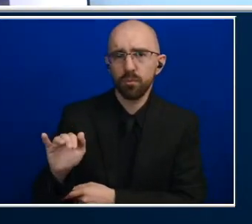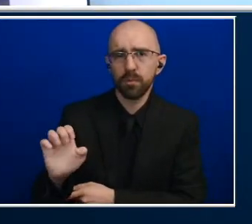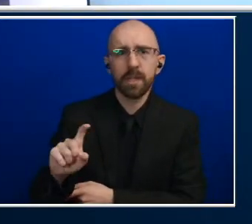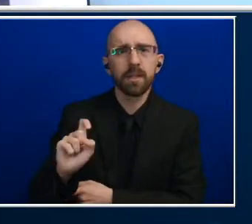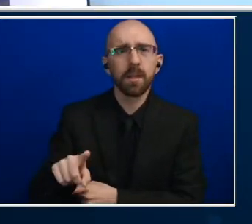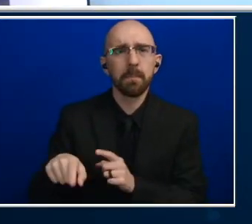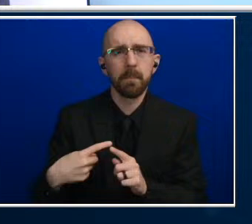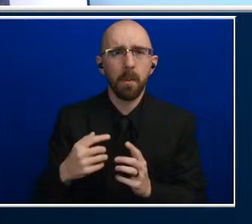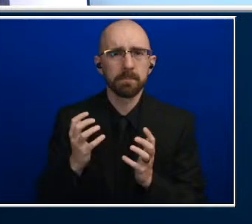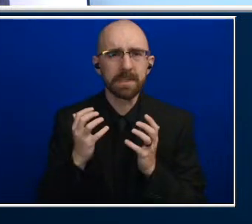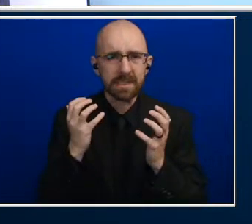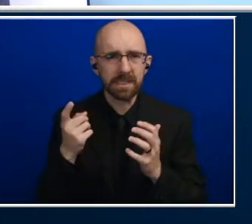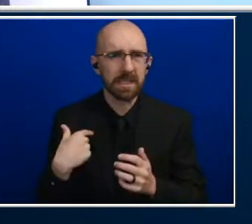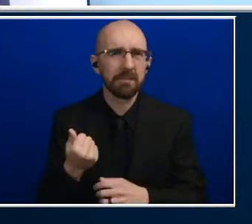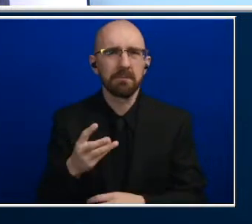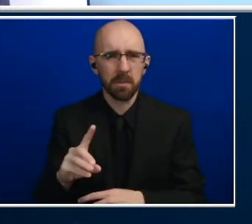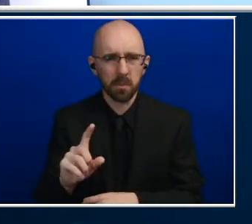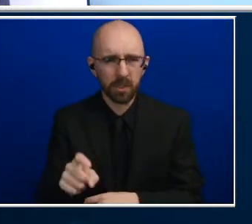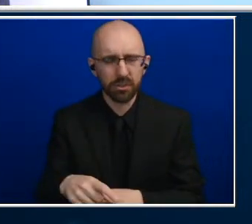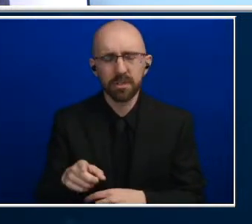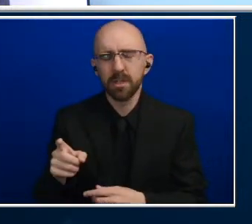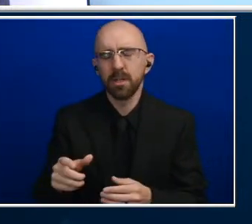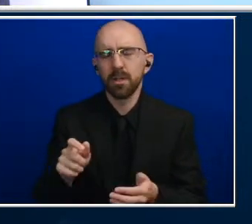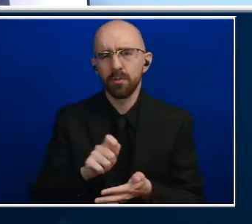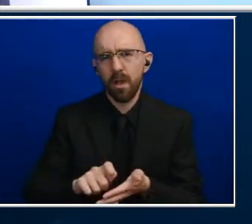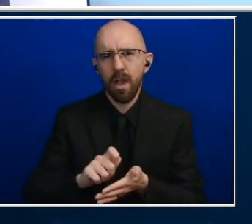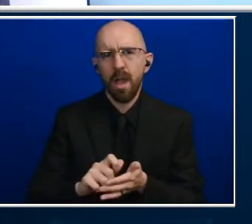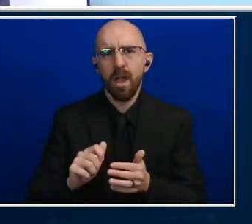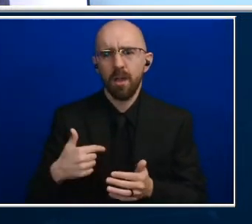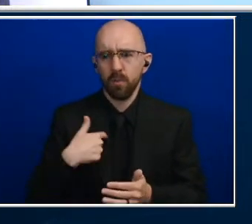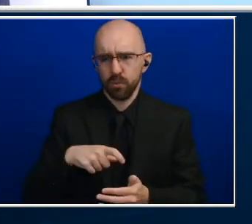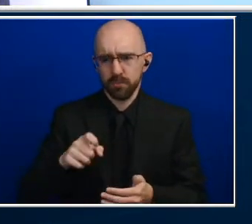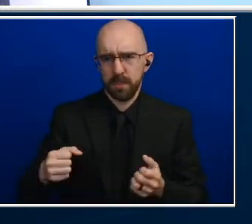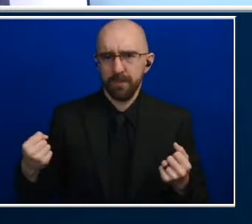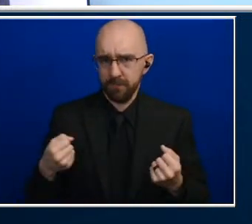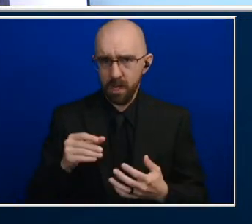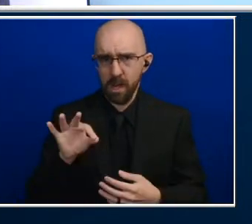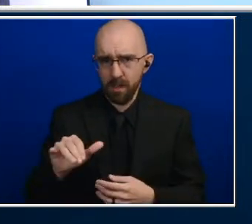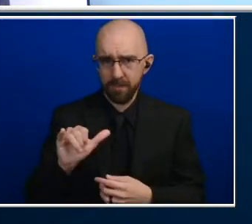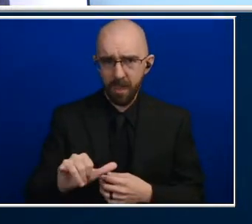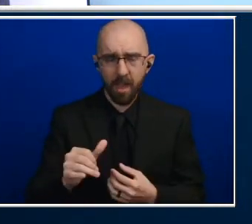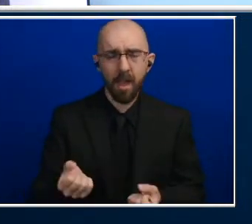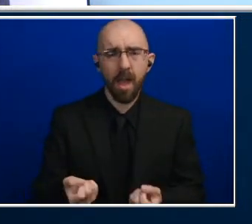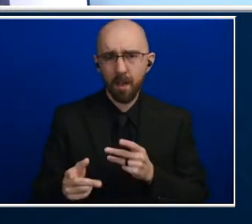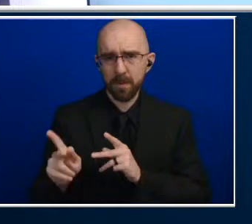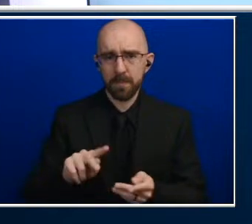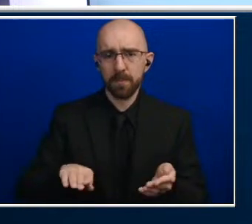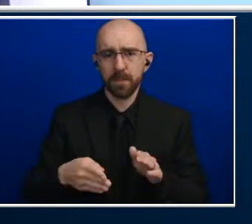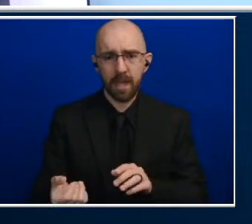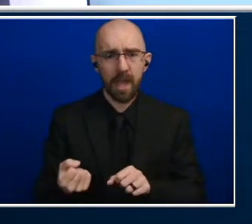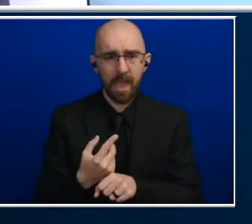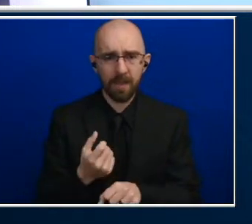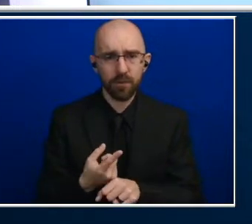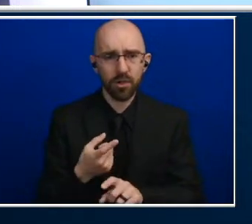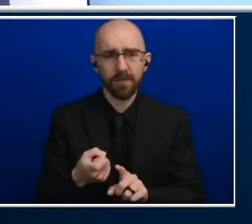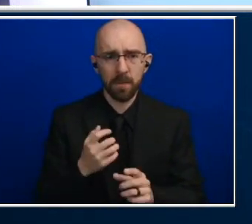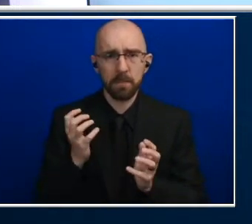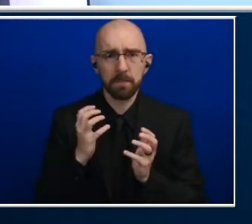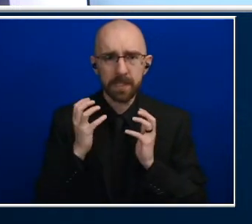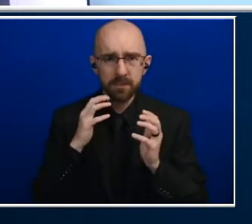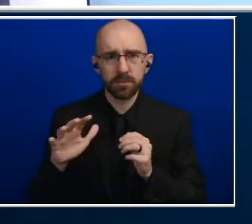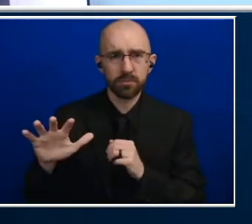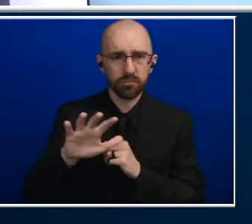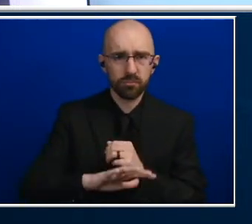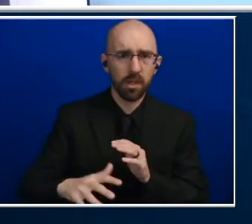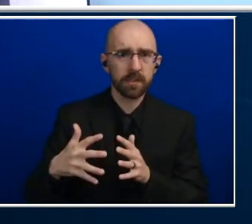questions. Okay. Marie writes, how afraid should we be of measles? How many people die every year from measles across America compared